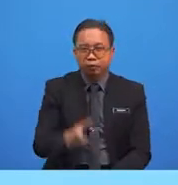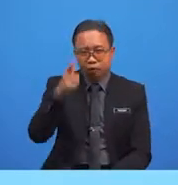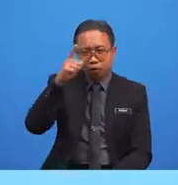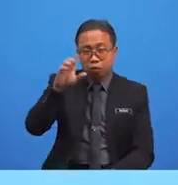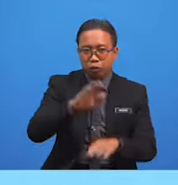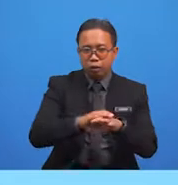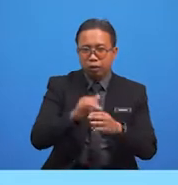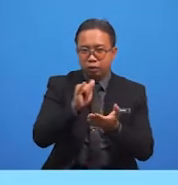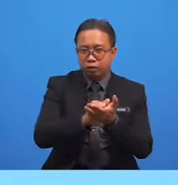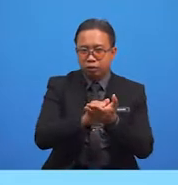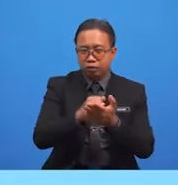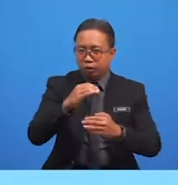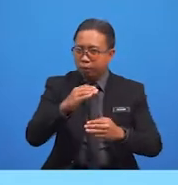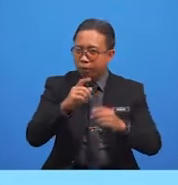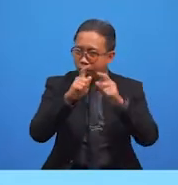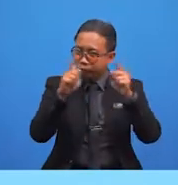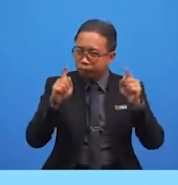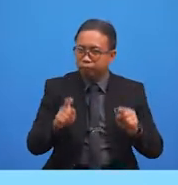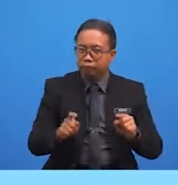at this table.